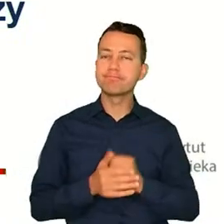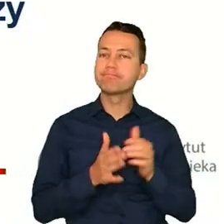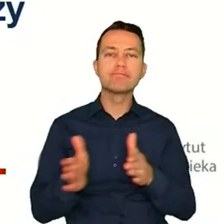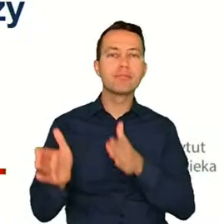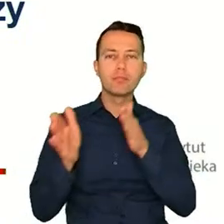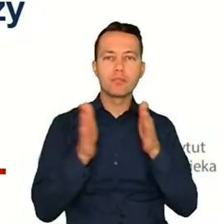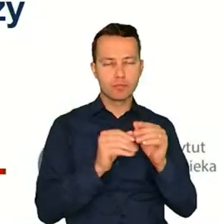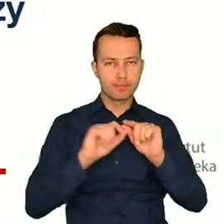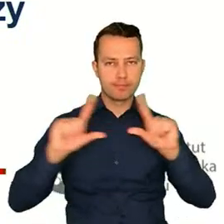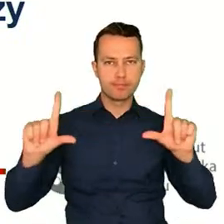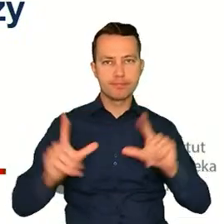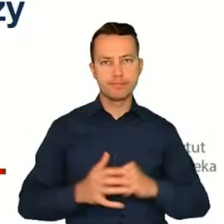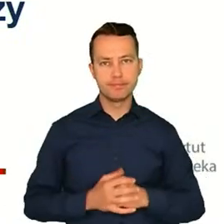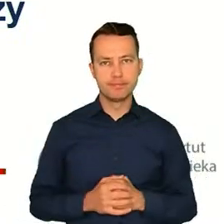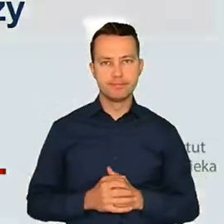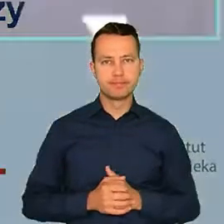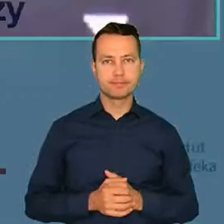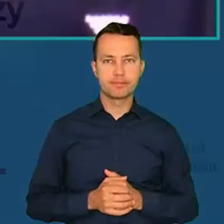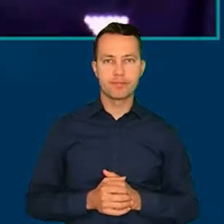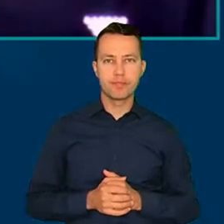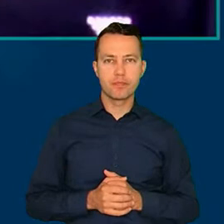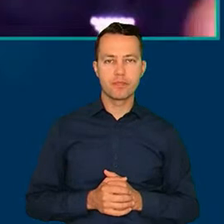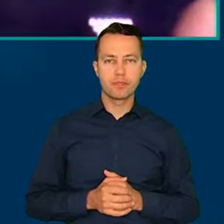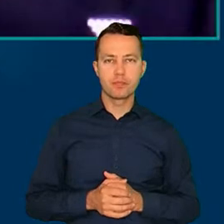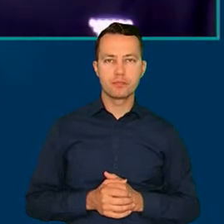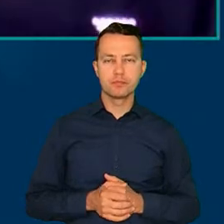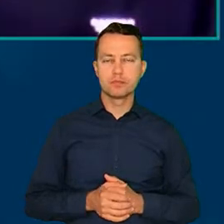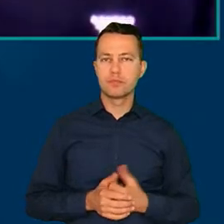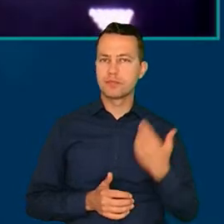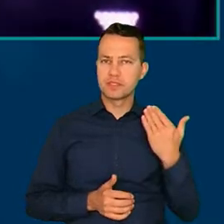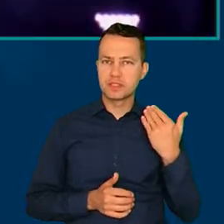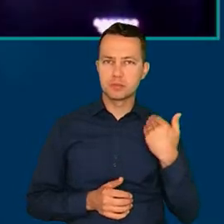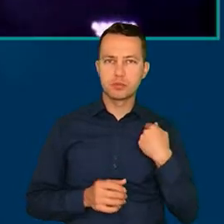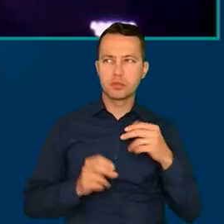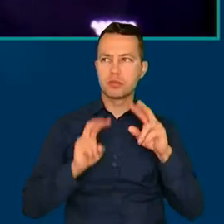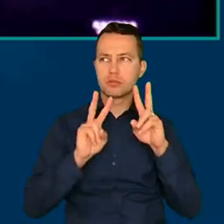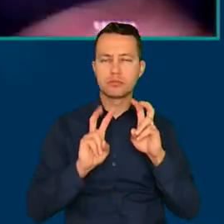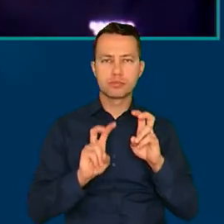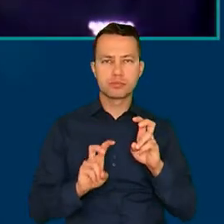please. Earlier we talked